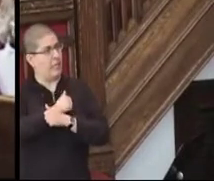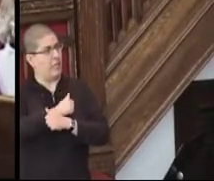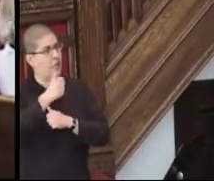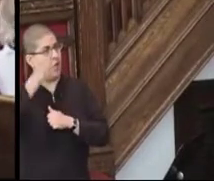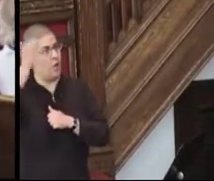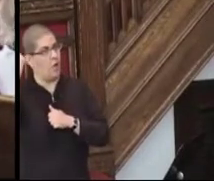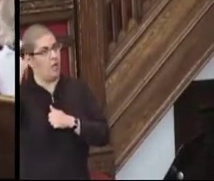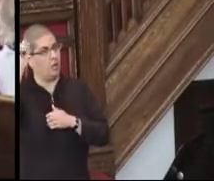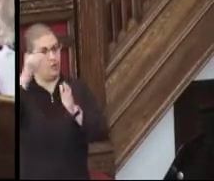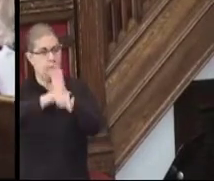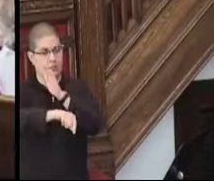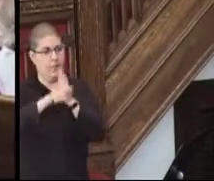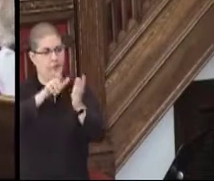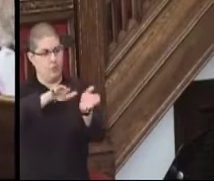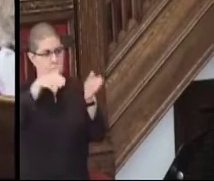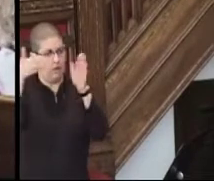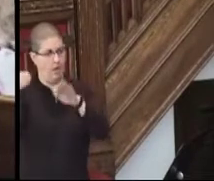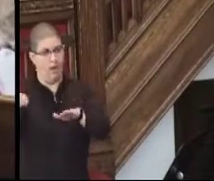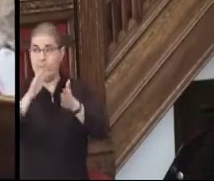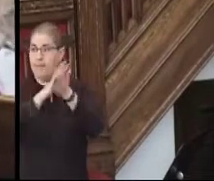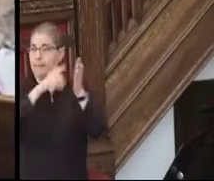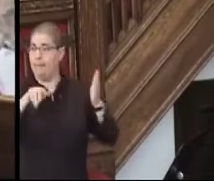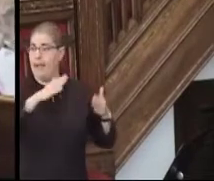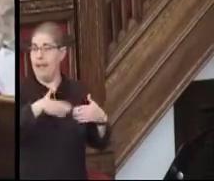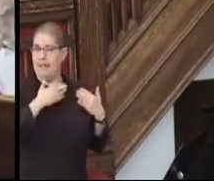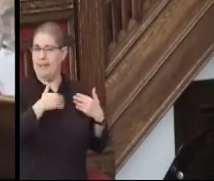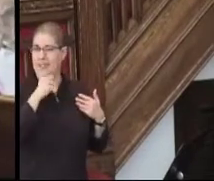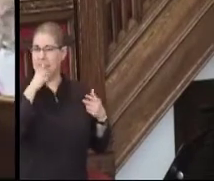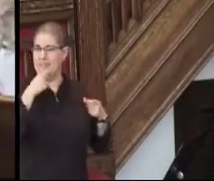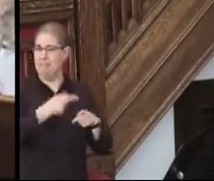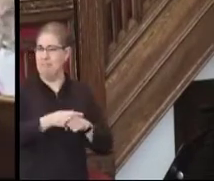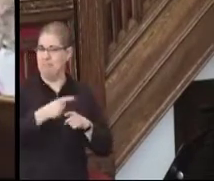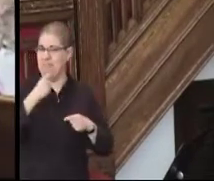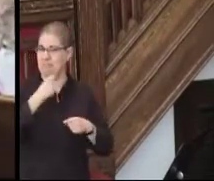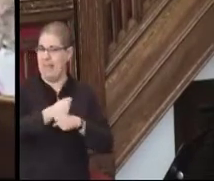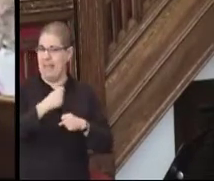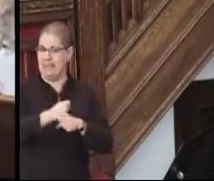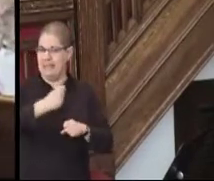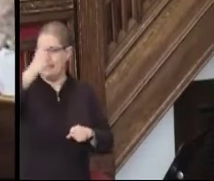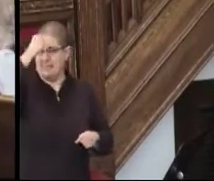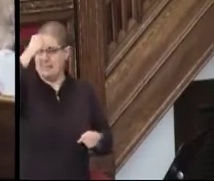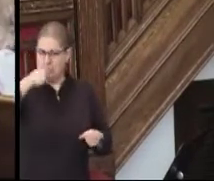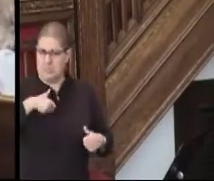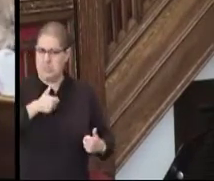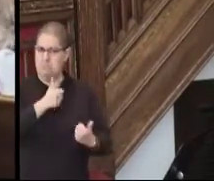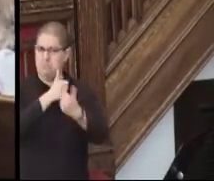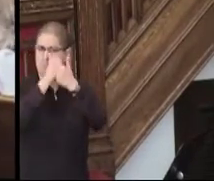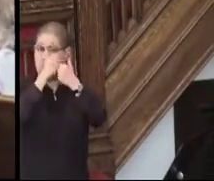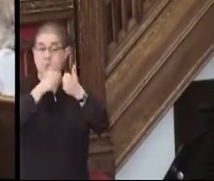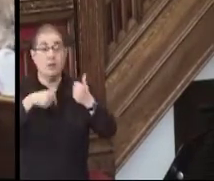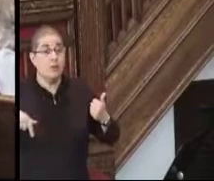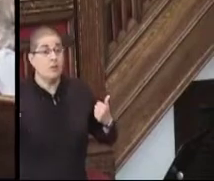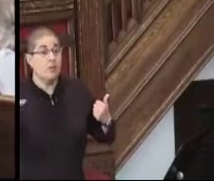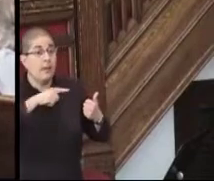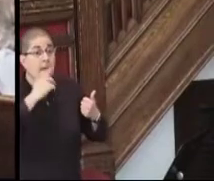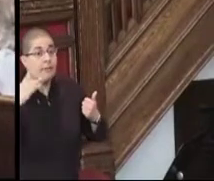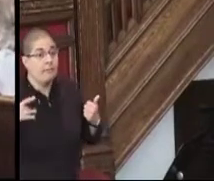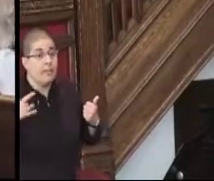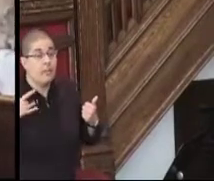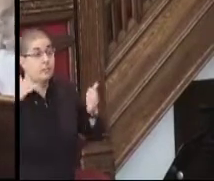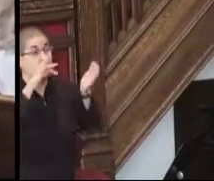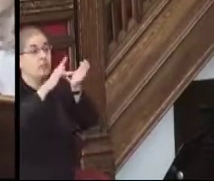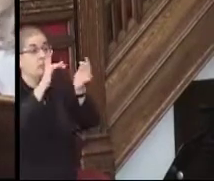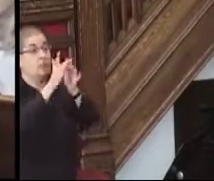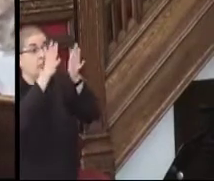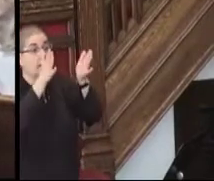somehow God needed someone to die to be happy again. And so we question that. And instead, many of us believe that Jesus